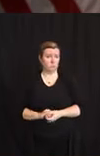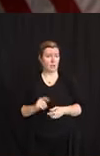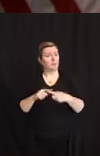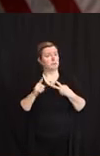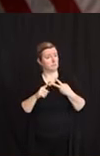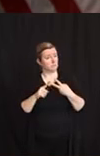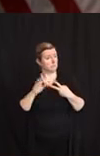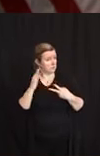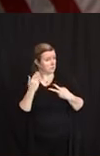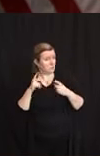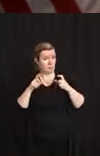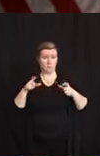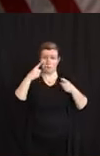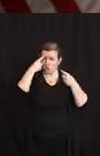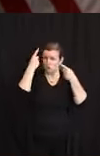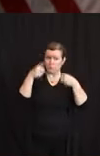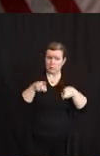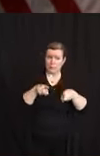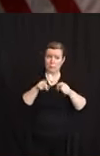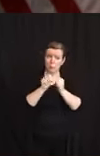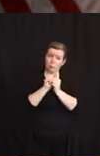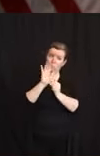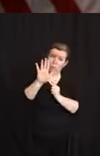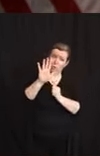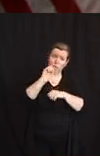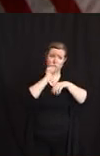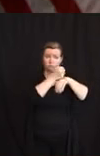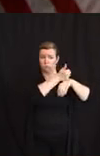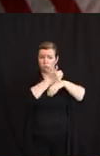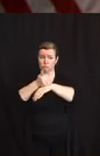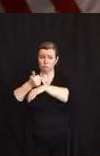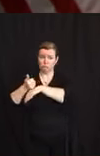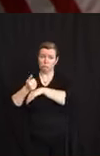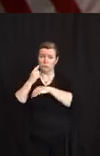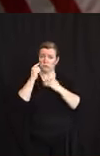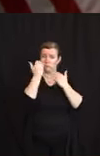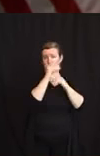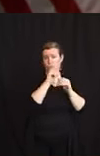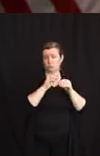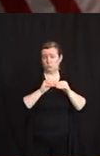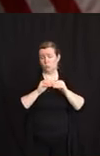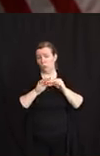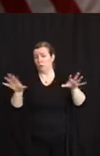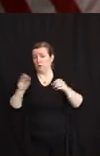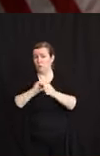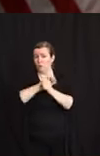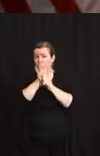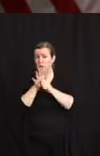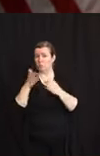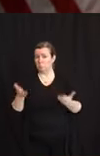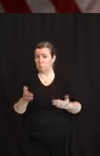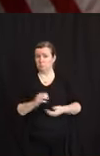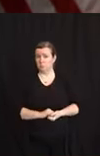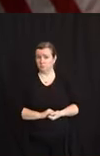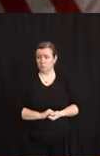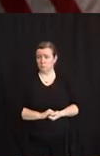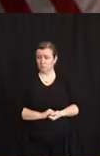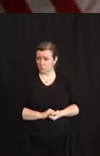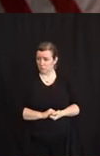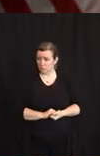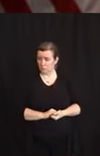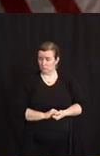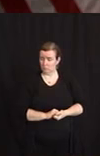COVID overwhelmingly. The first question is, do you think that you drove New Jerseyans to those views, or do you think that they were